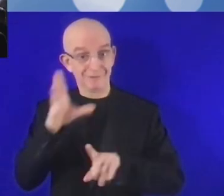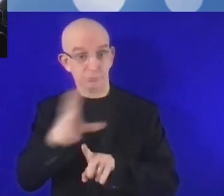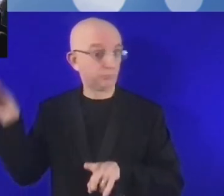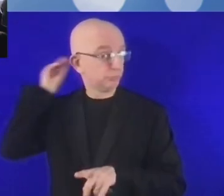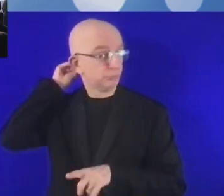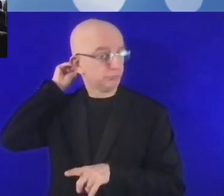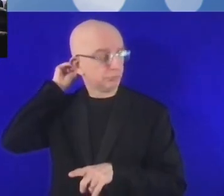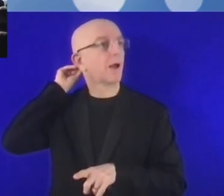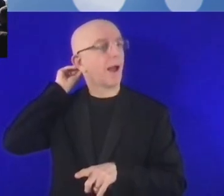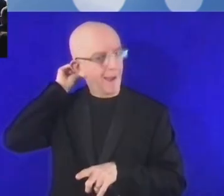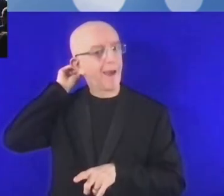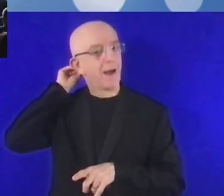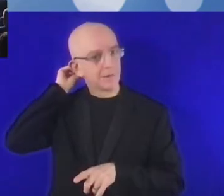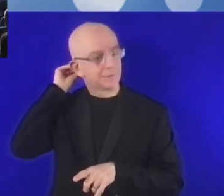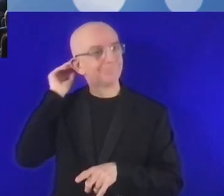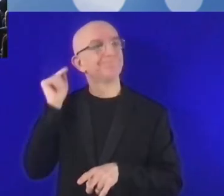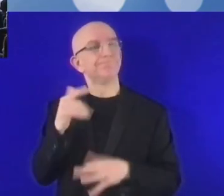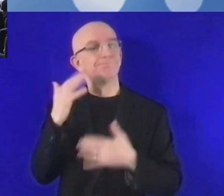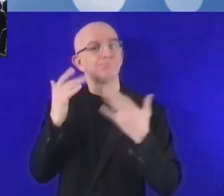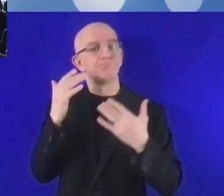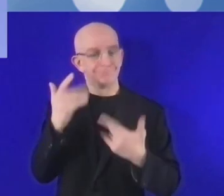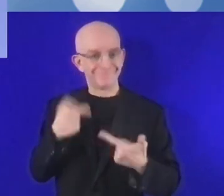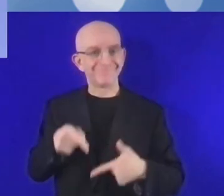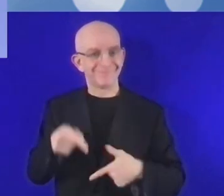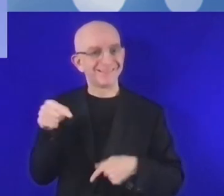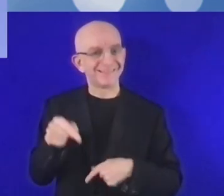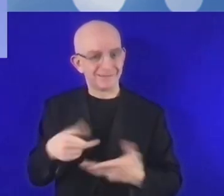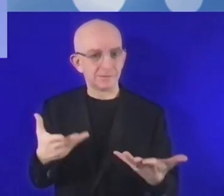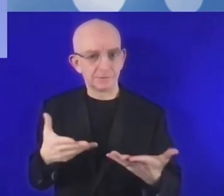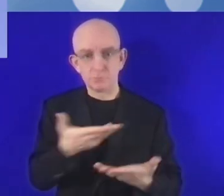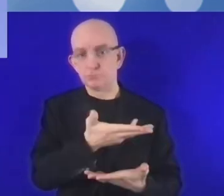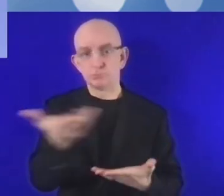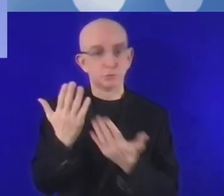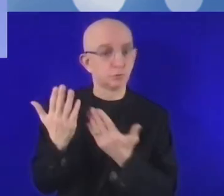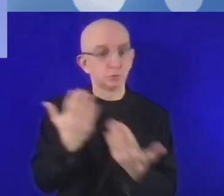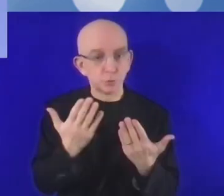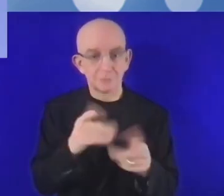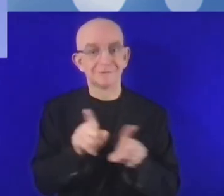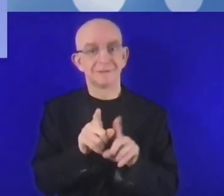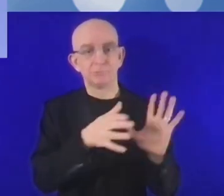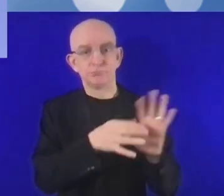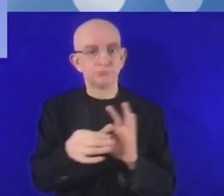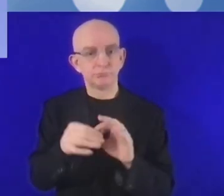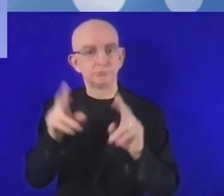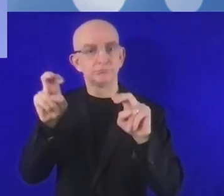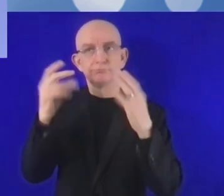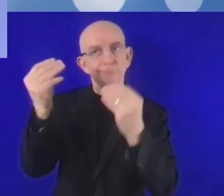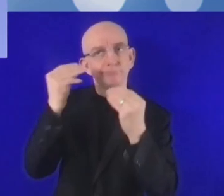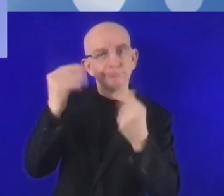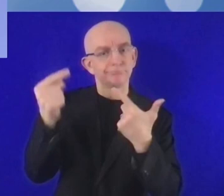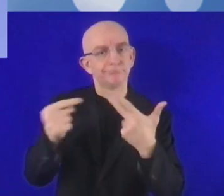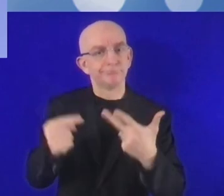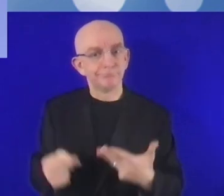It's a globally added value, and it's high time that we take STEM, science, technology, engineering, and